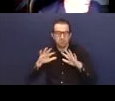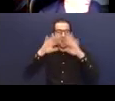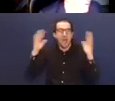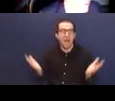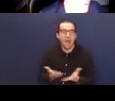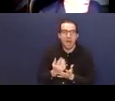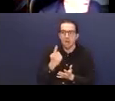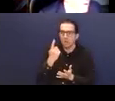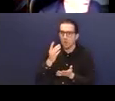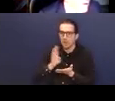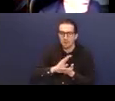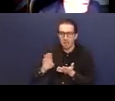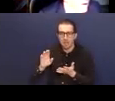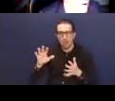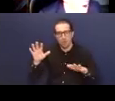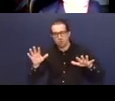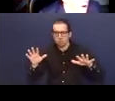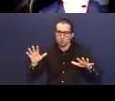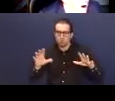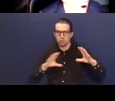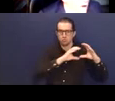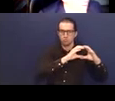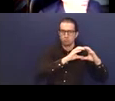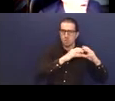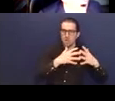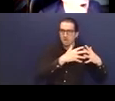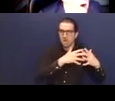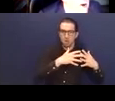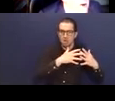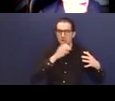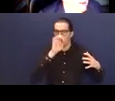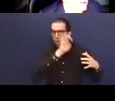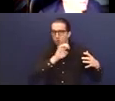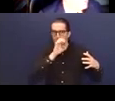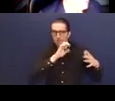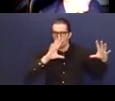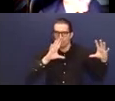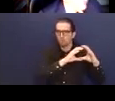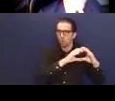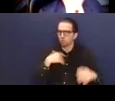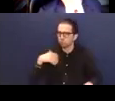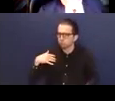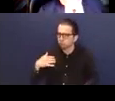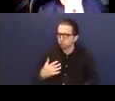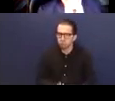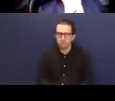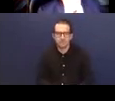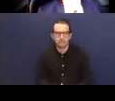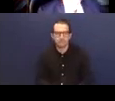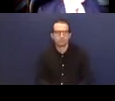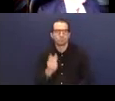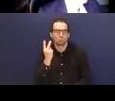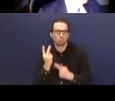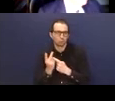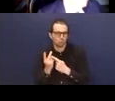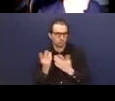disability, which is roughly the populations of the USA and all European countries combined. 2. The spending power of